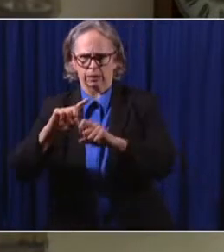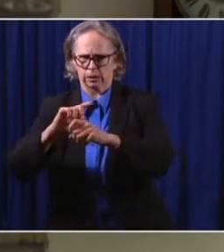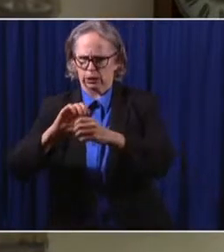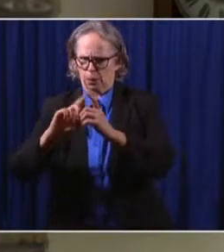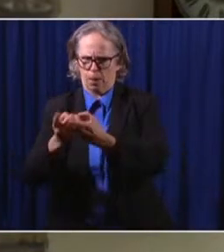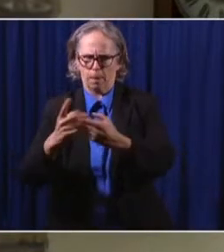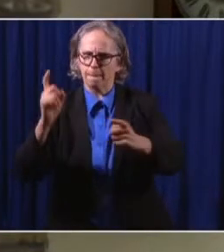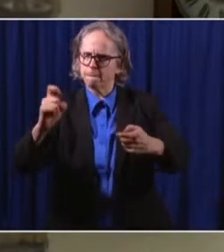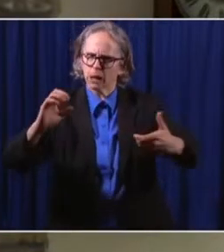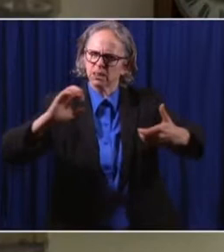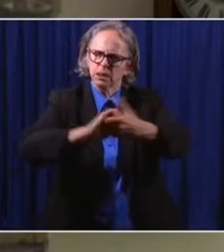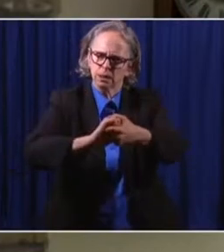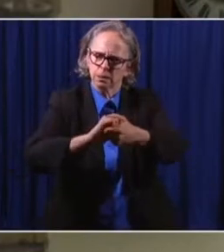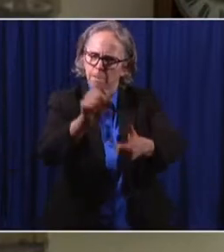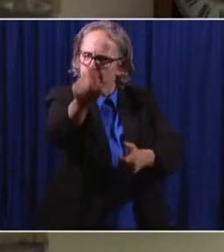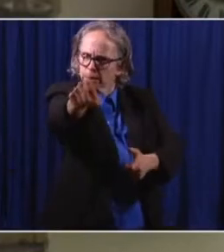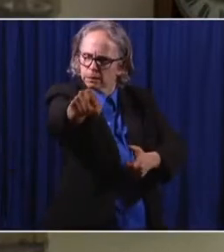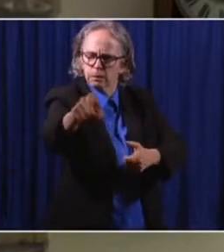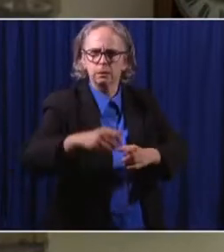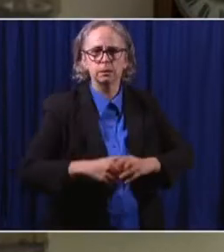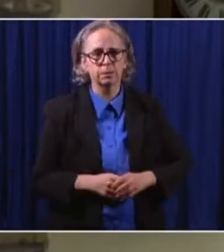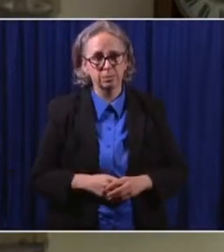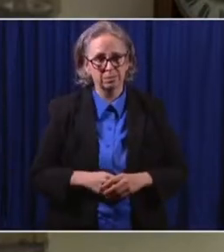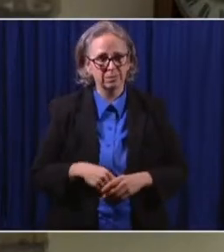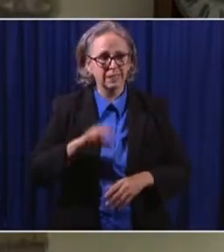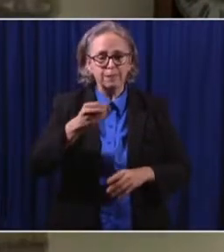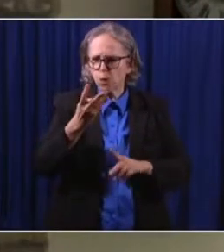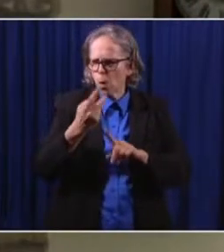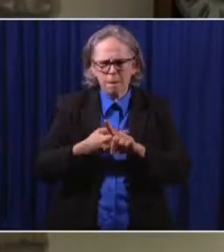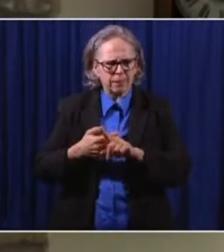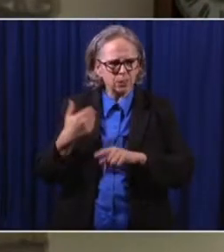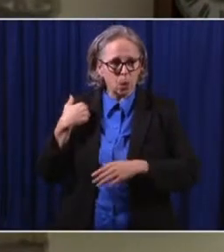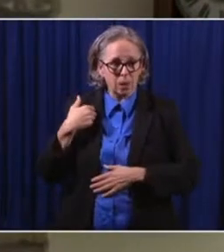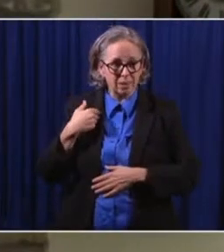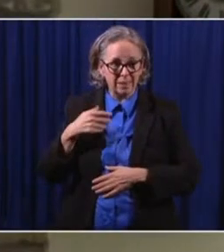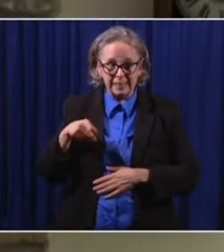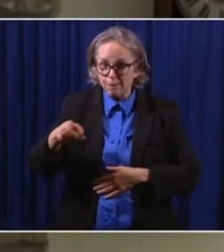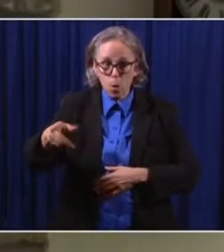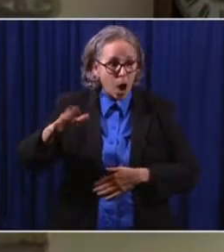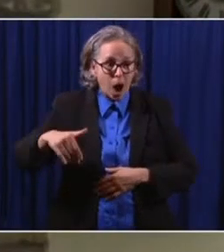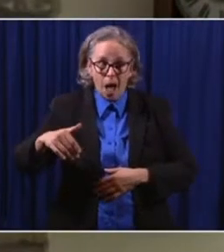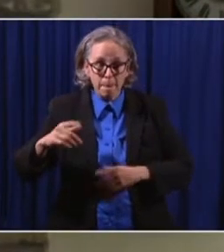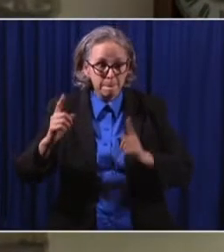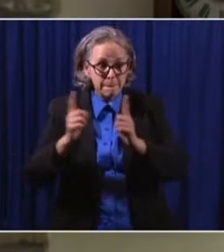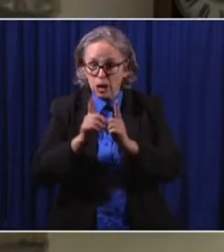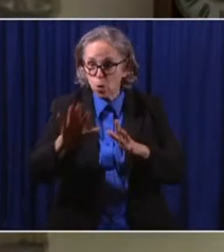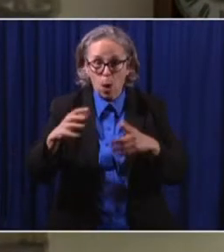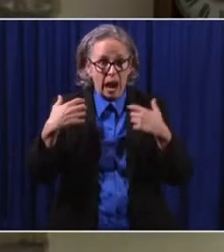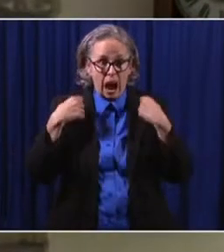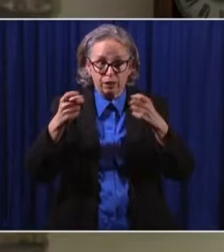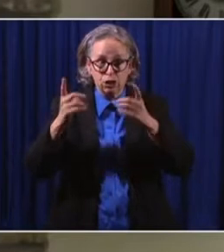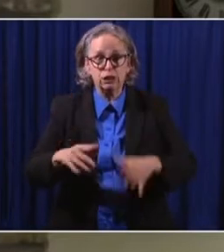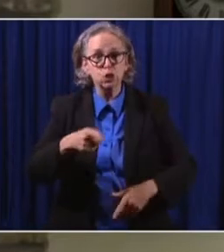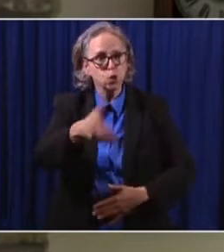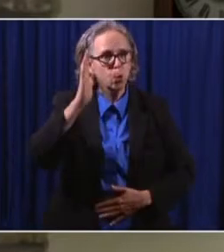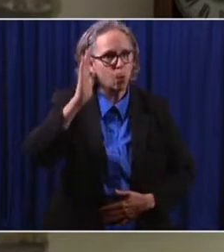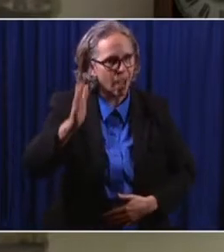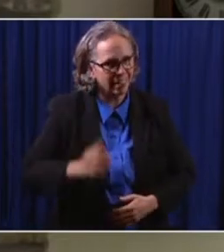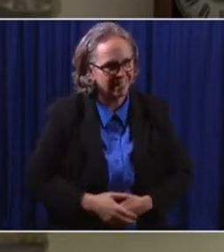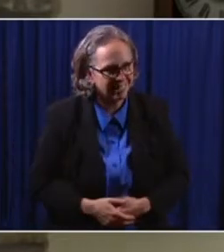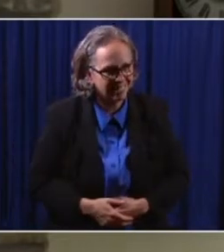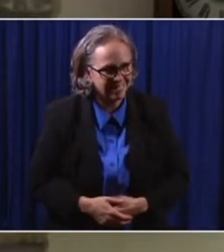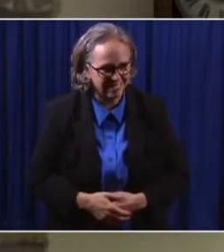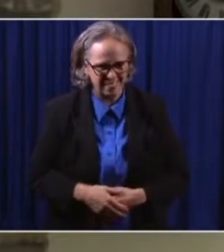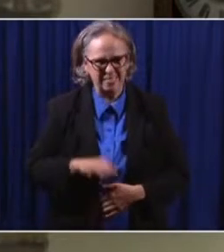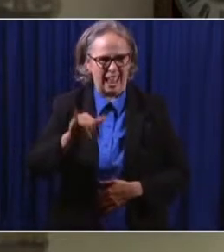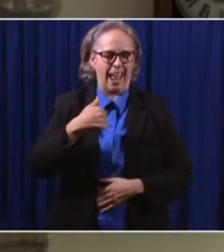the superintendents a few months ago, I said, if you don't know your health director, you will, get to know them very well. And look,